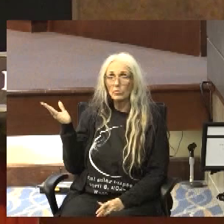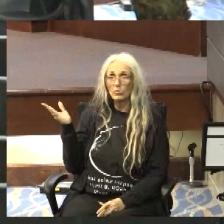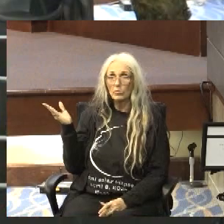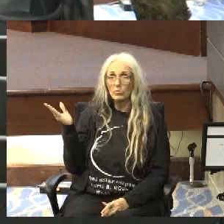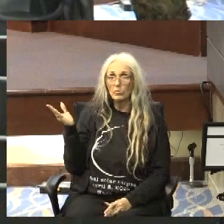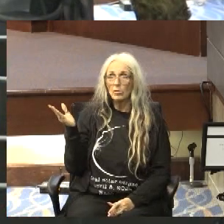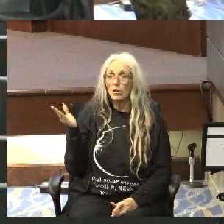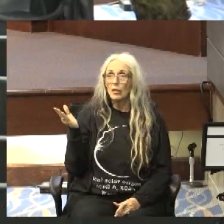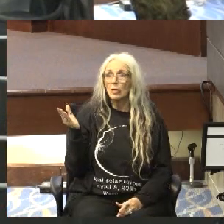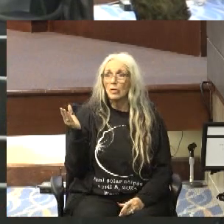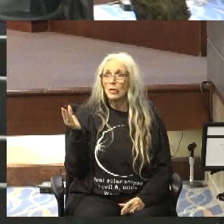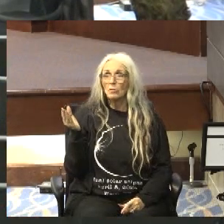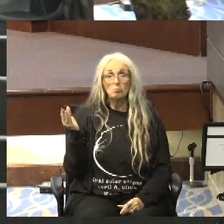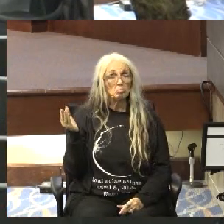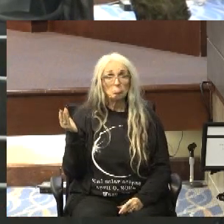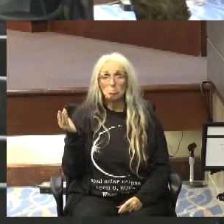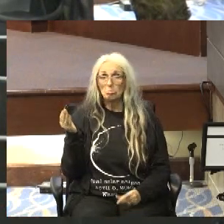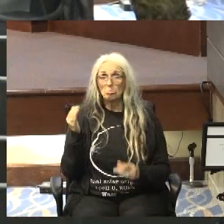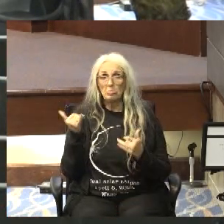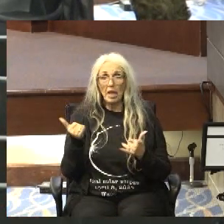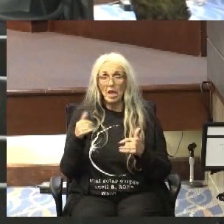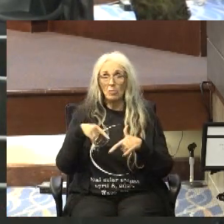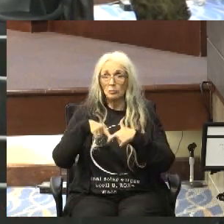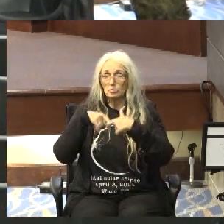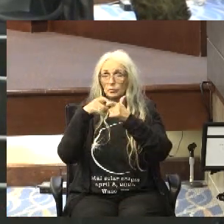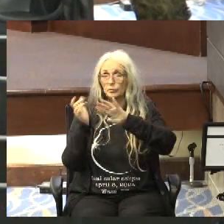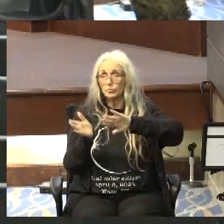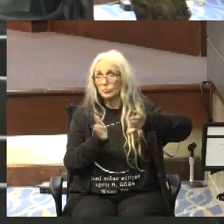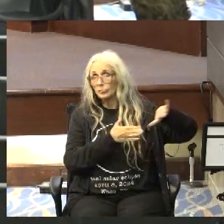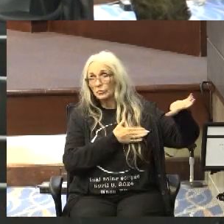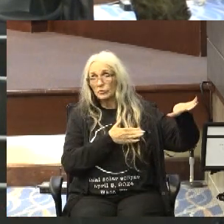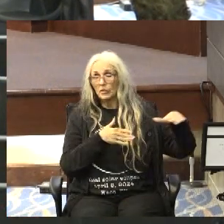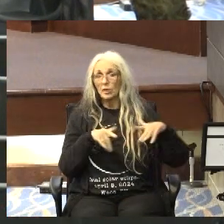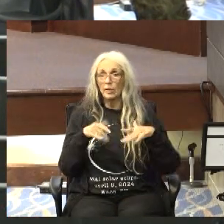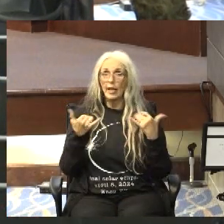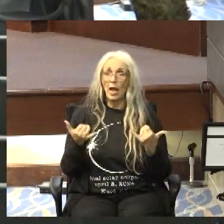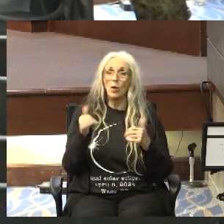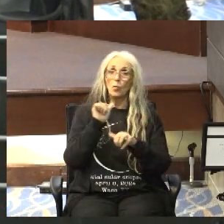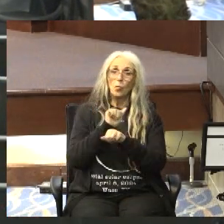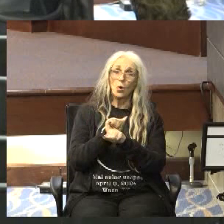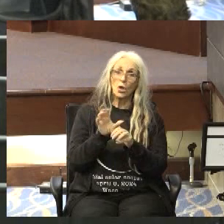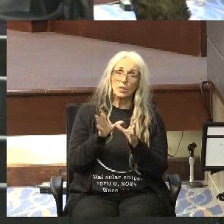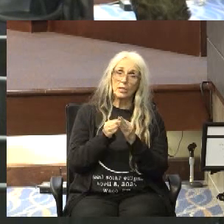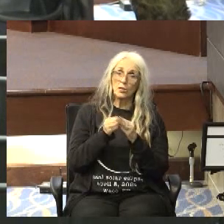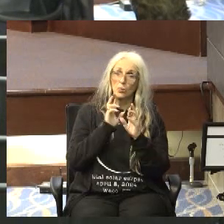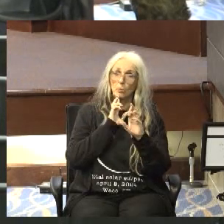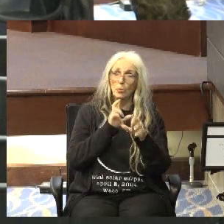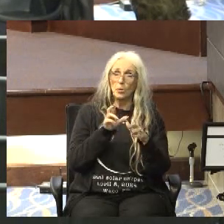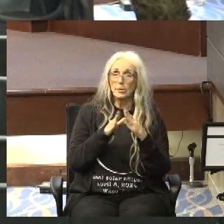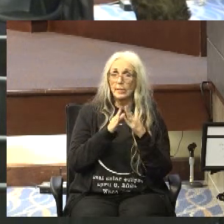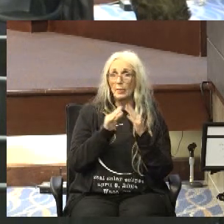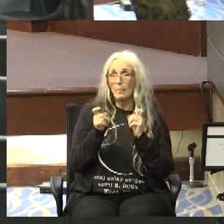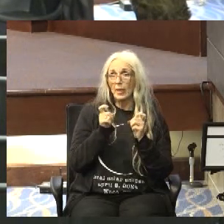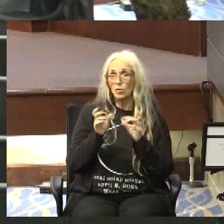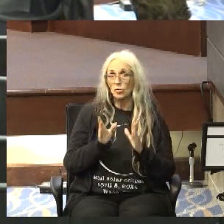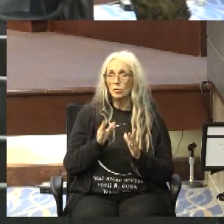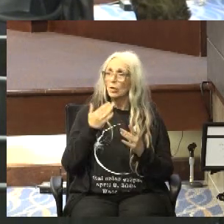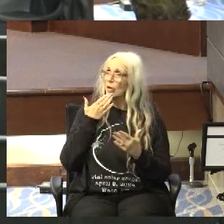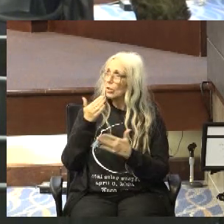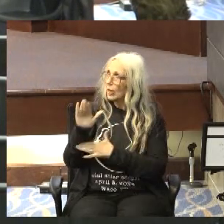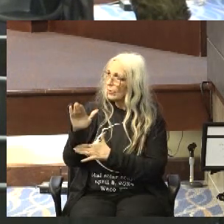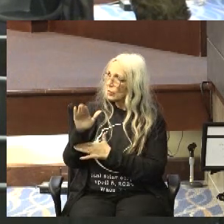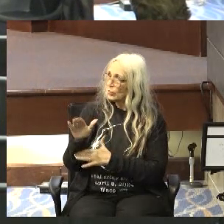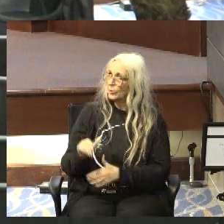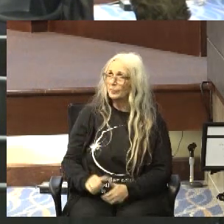Seeing no one has registered to speak, we will now recess the regular session and convene to work session with a report from our city manager. Good afternoon,